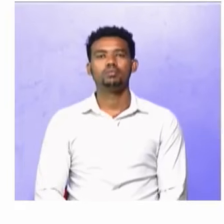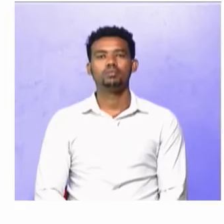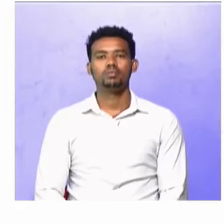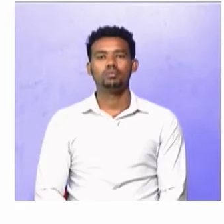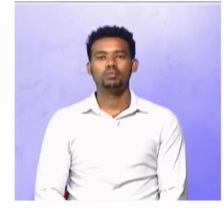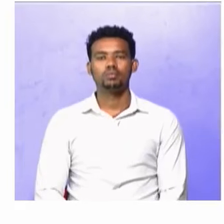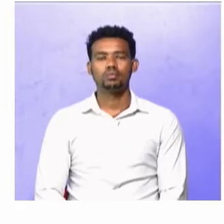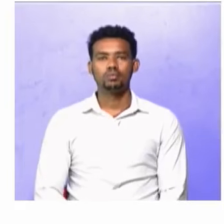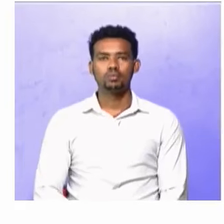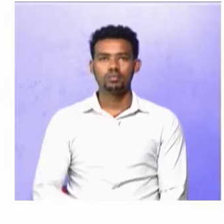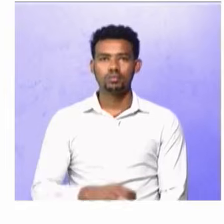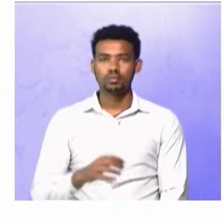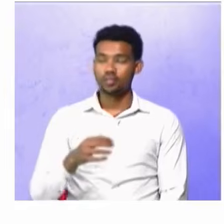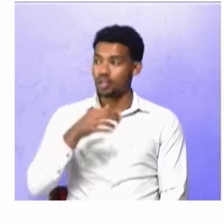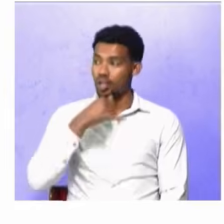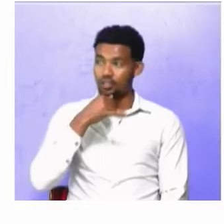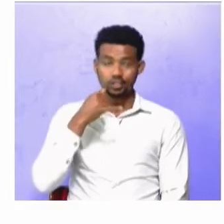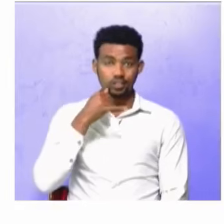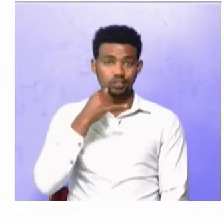Here is adjective.